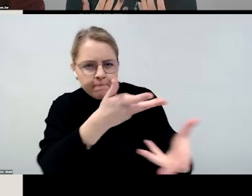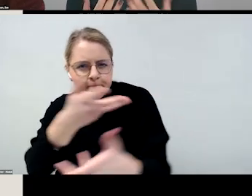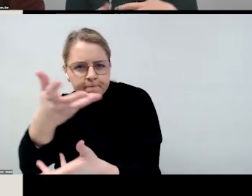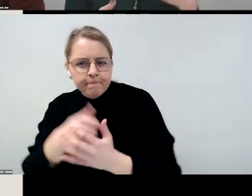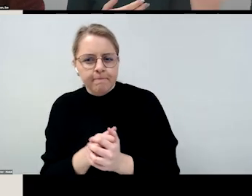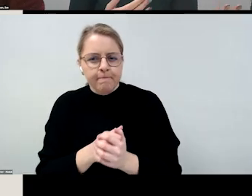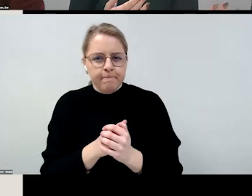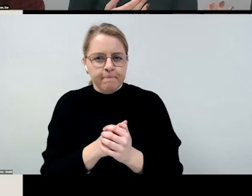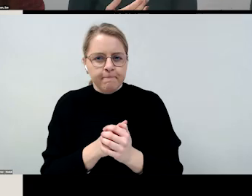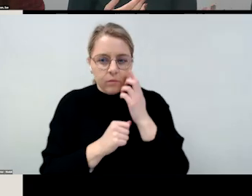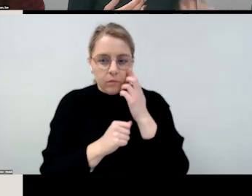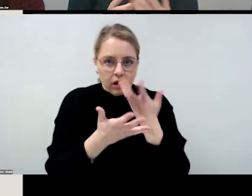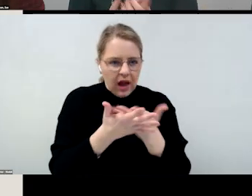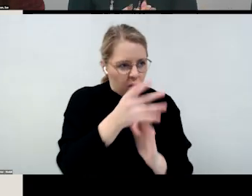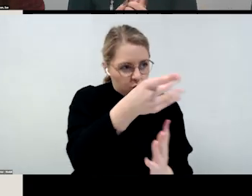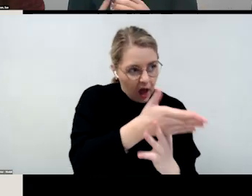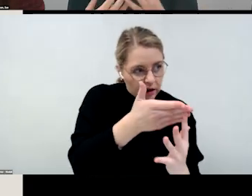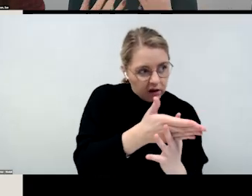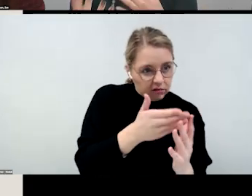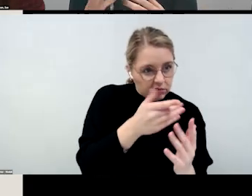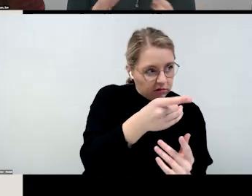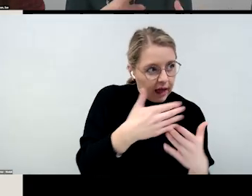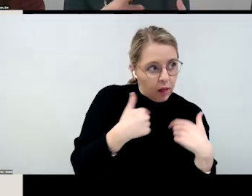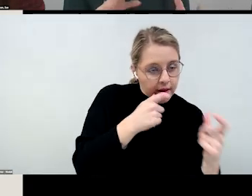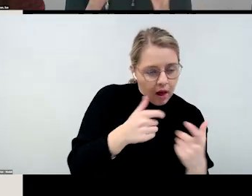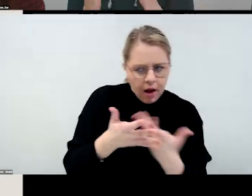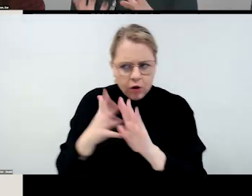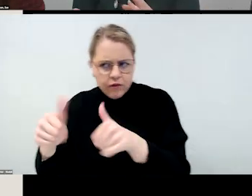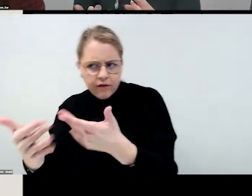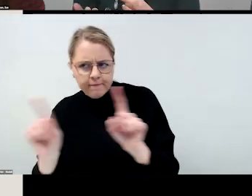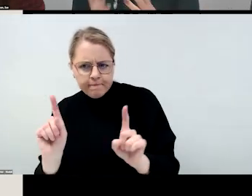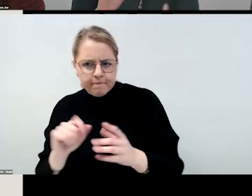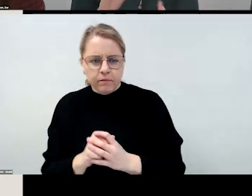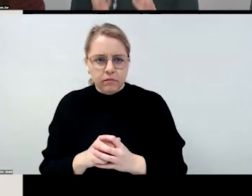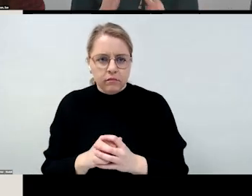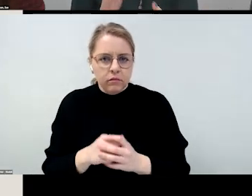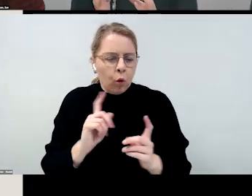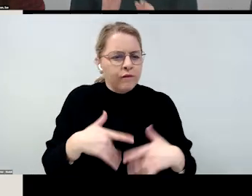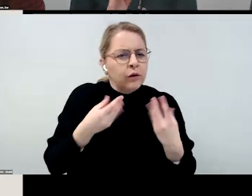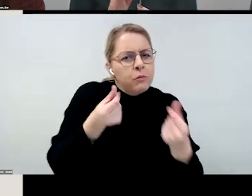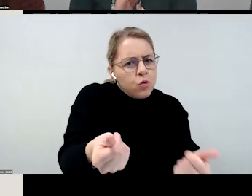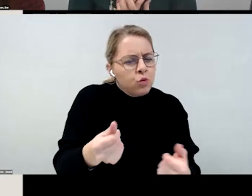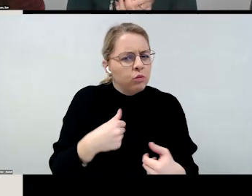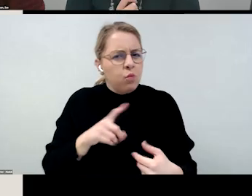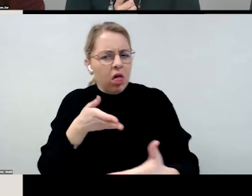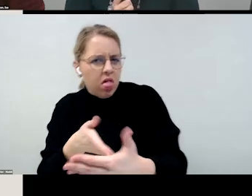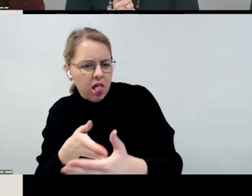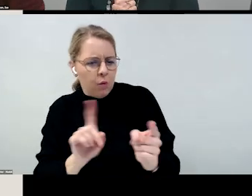access healthcare or how they provide healthcare, and things that make that easy, things that make that hard, what we can be doing